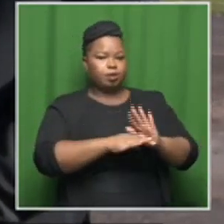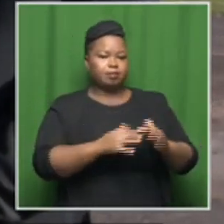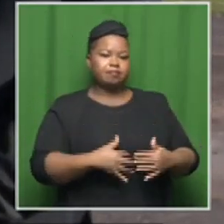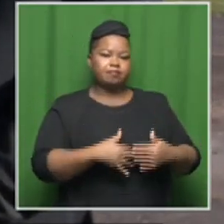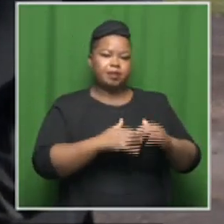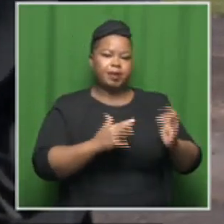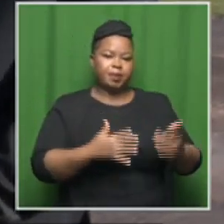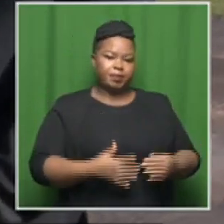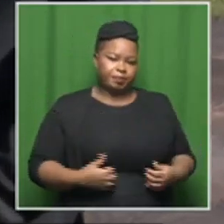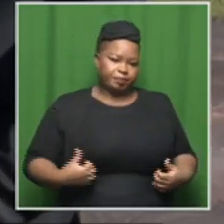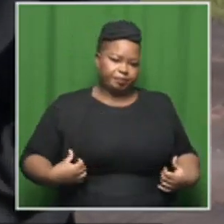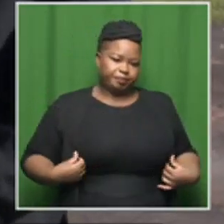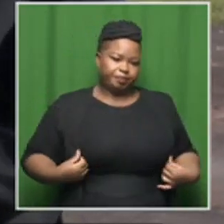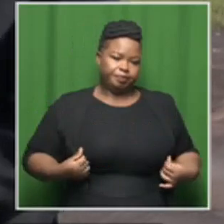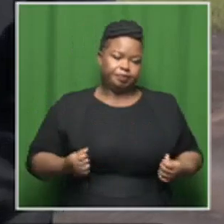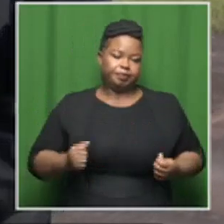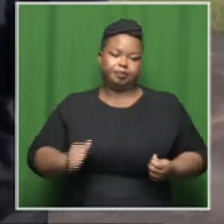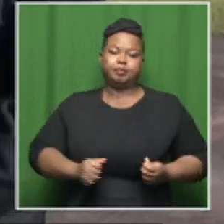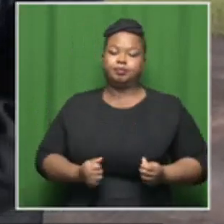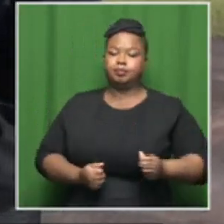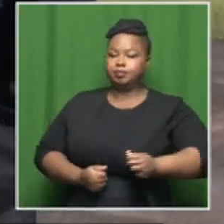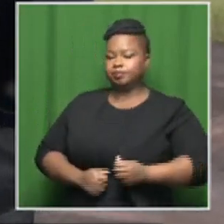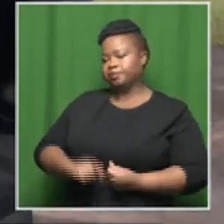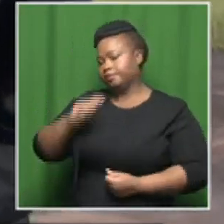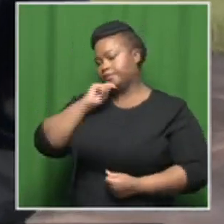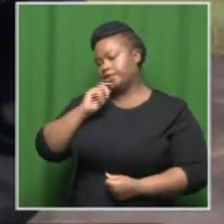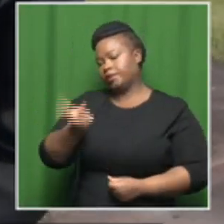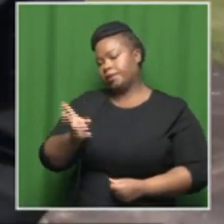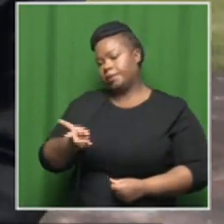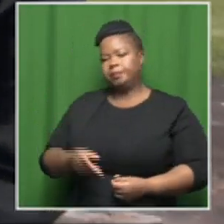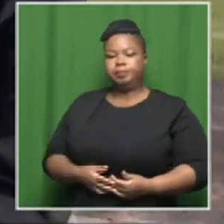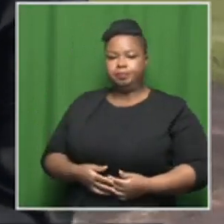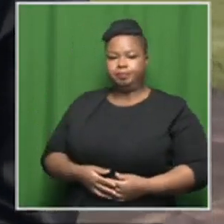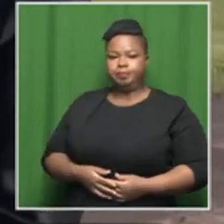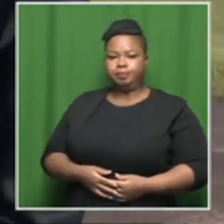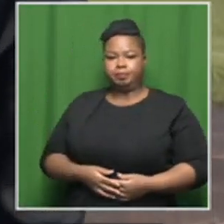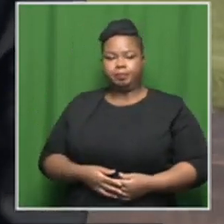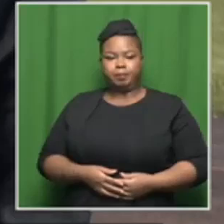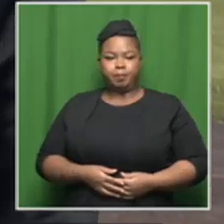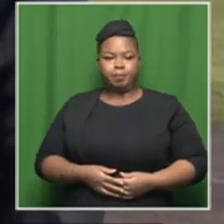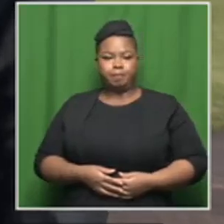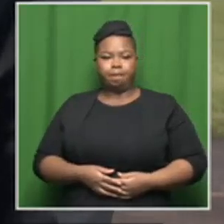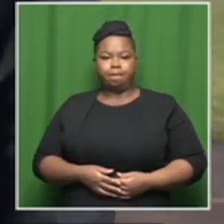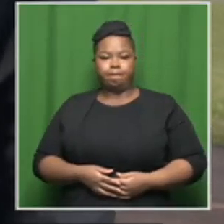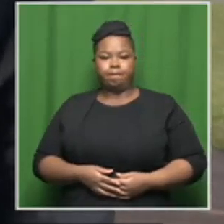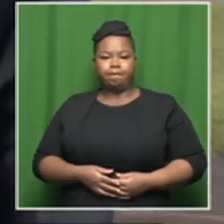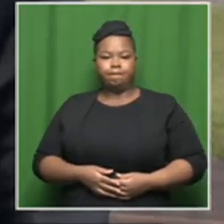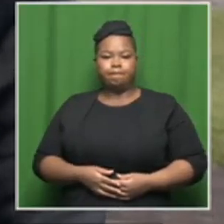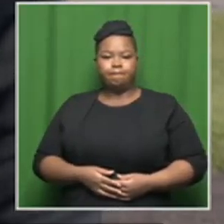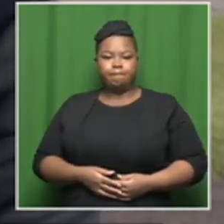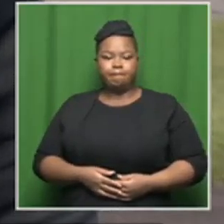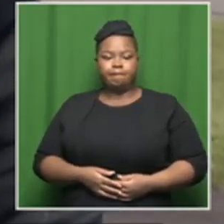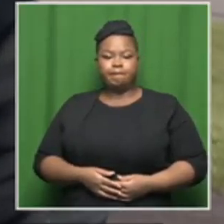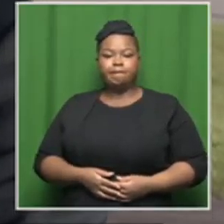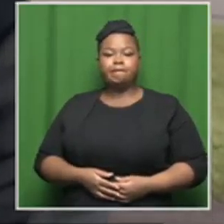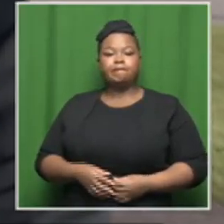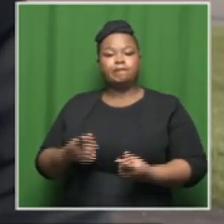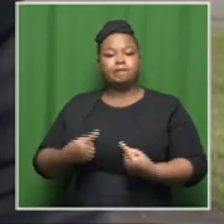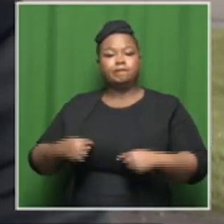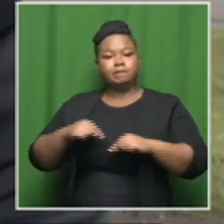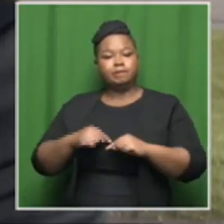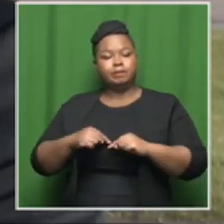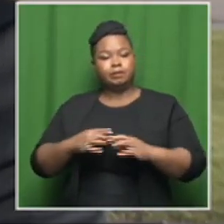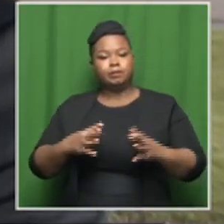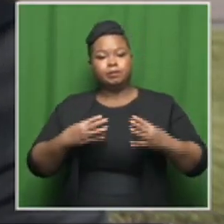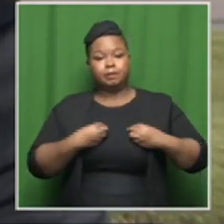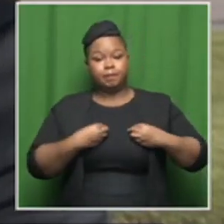about. Yes, once more, good morning to you and good morning to the viewers. When we have adopted